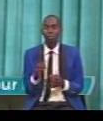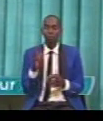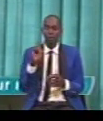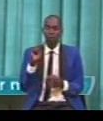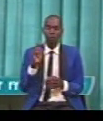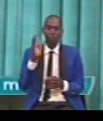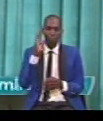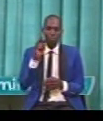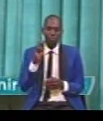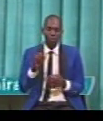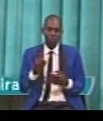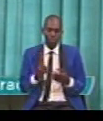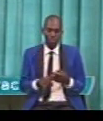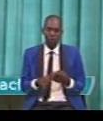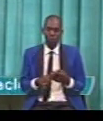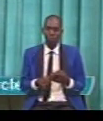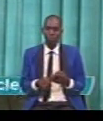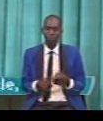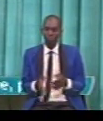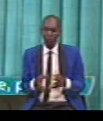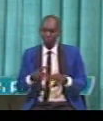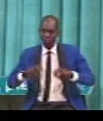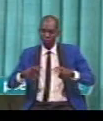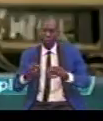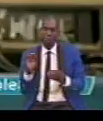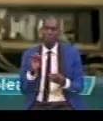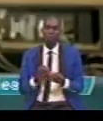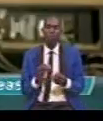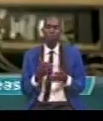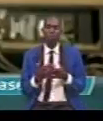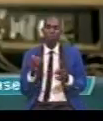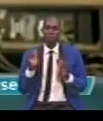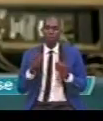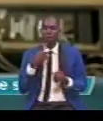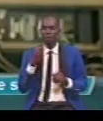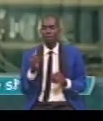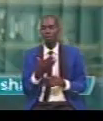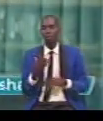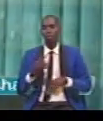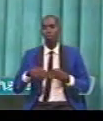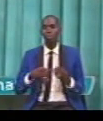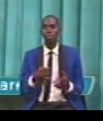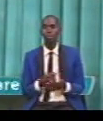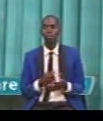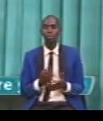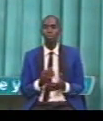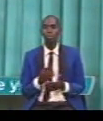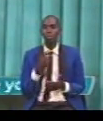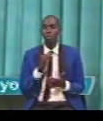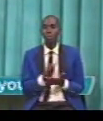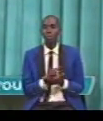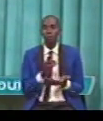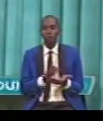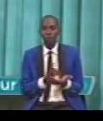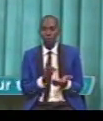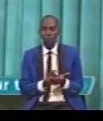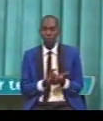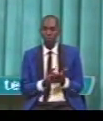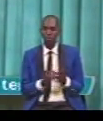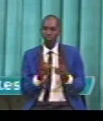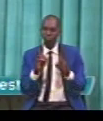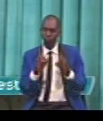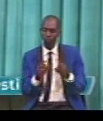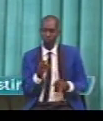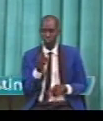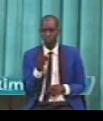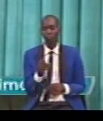So for now, we thank God, but we have to get a BP profile to ascertain it. And like he said, the doctor tested him before he came to testify